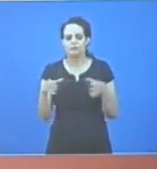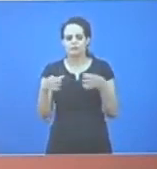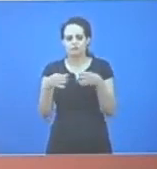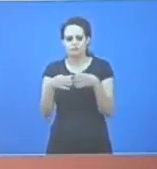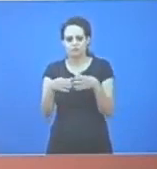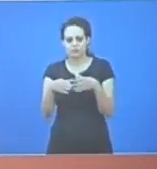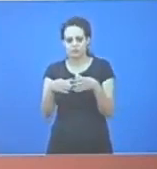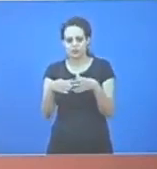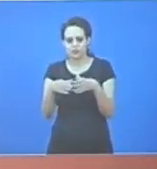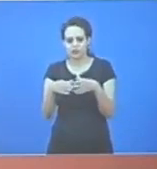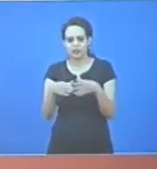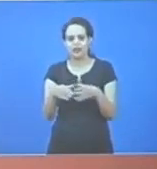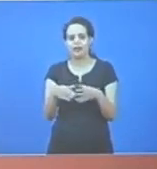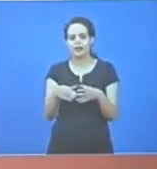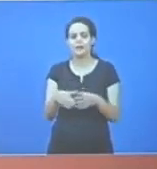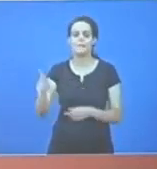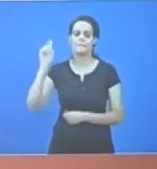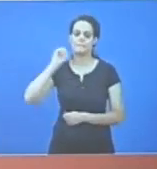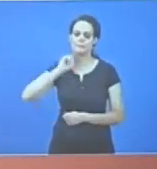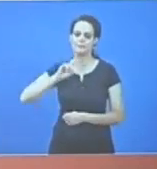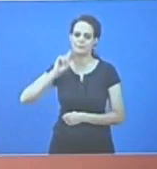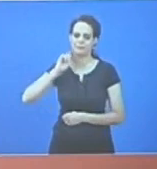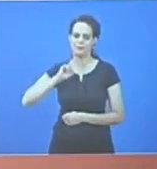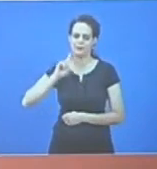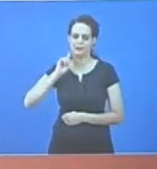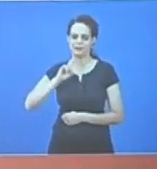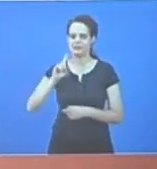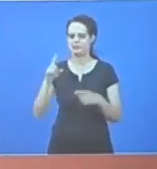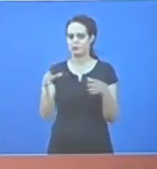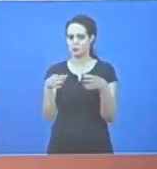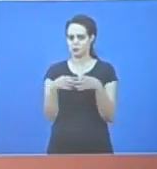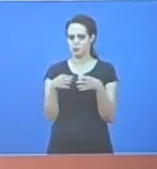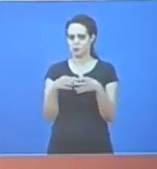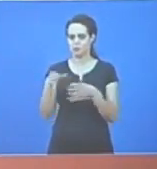people from Conceição do Capim, Aimorés, Minas Gerais,